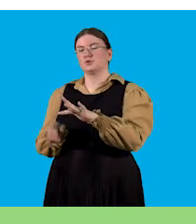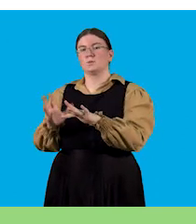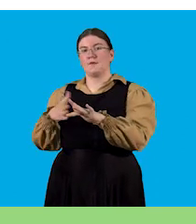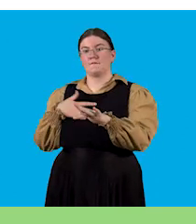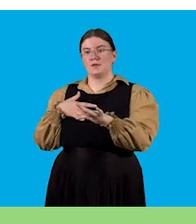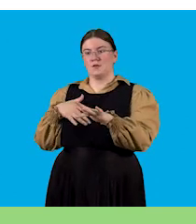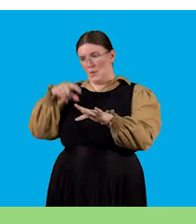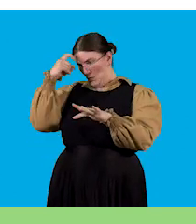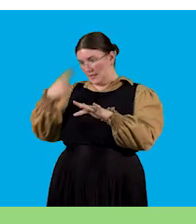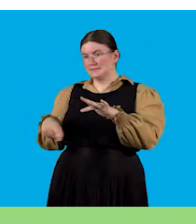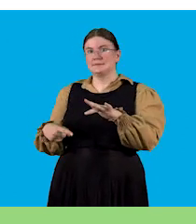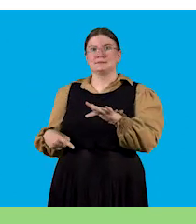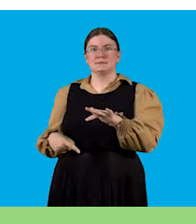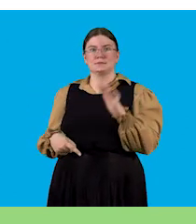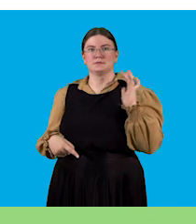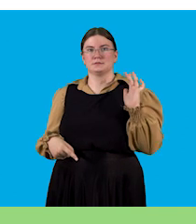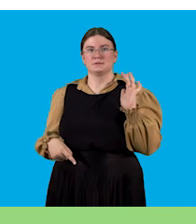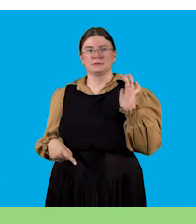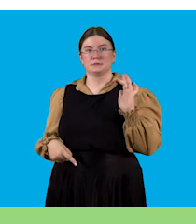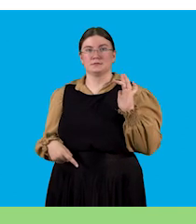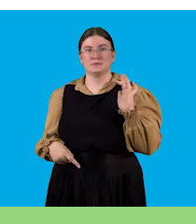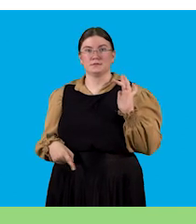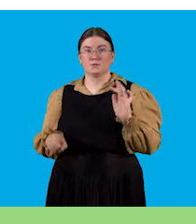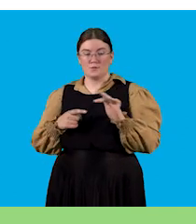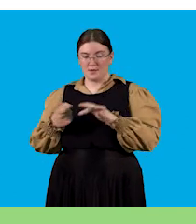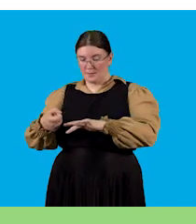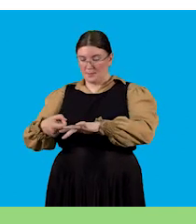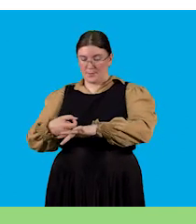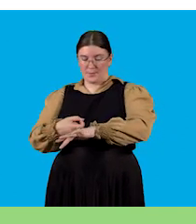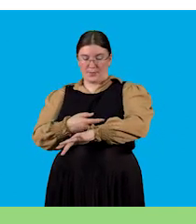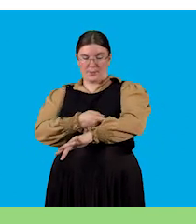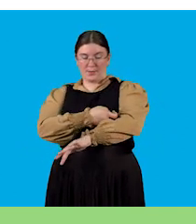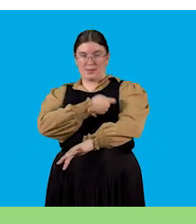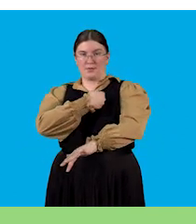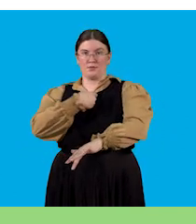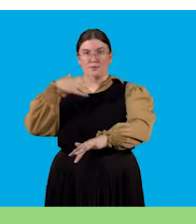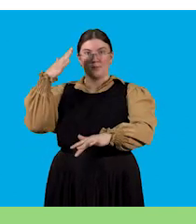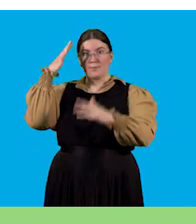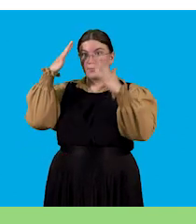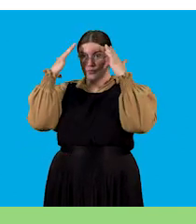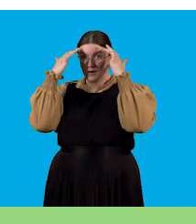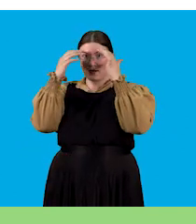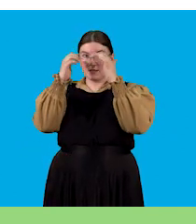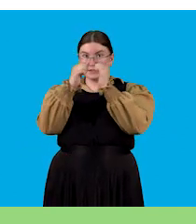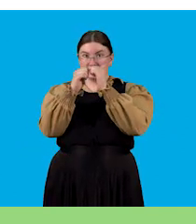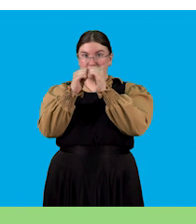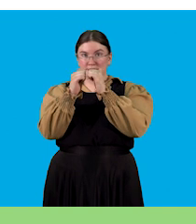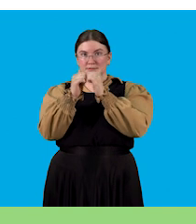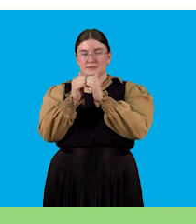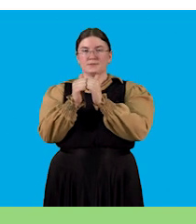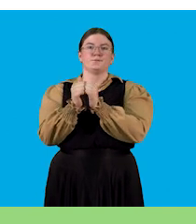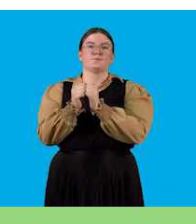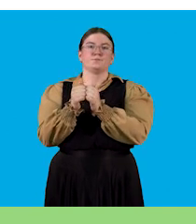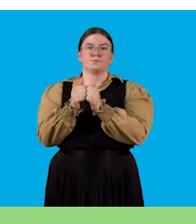hot. Messages are sent through the nerve cells and it reaches the brain there. It reaches